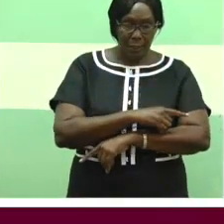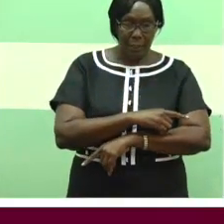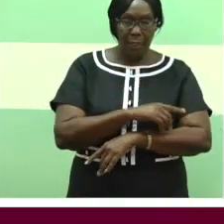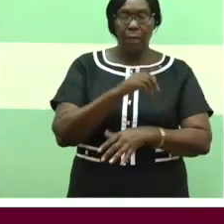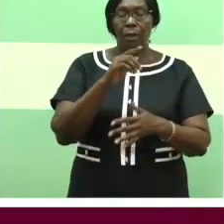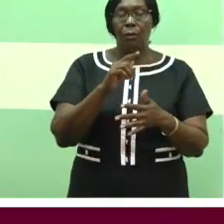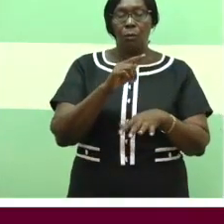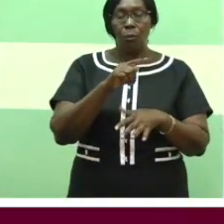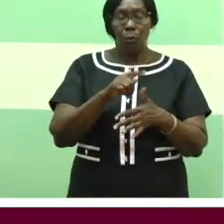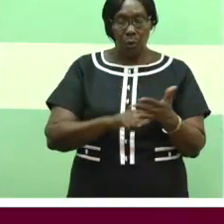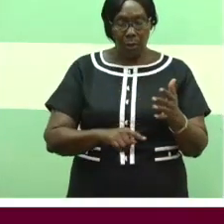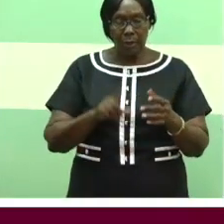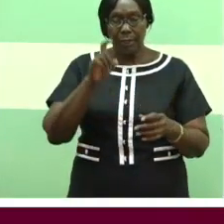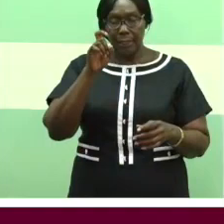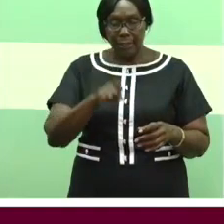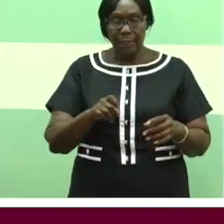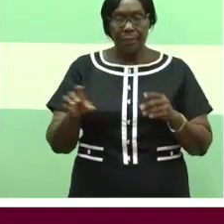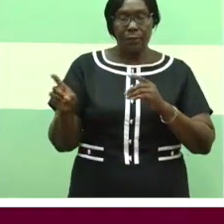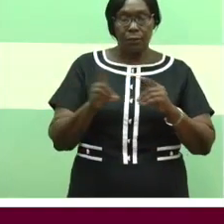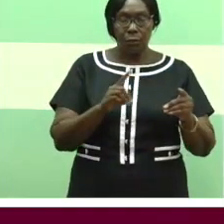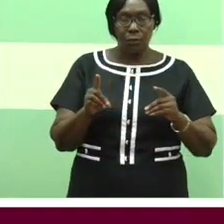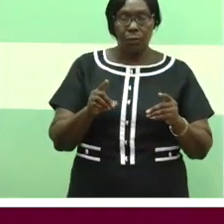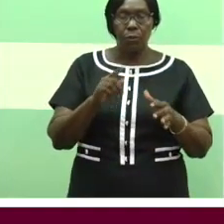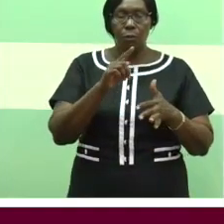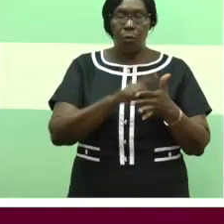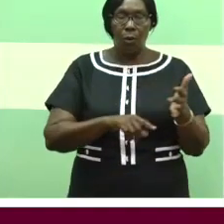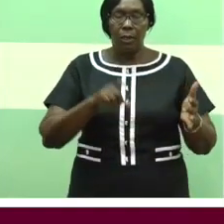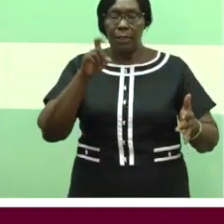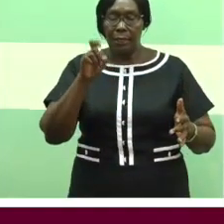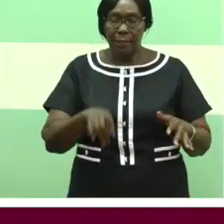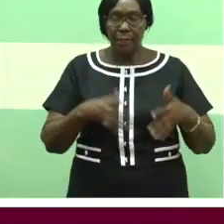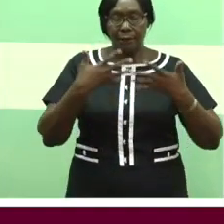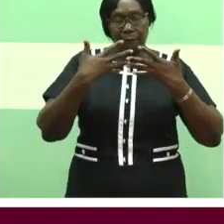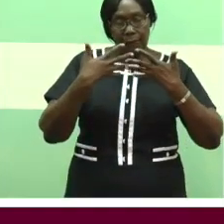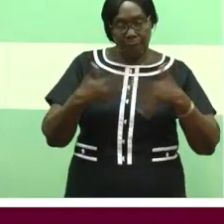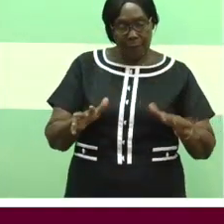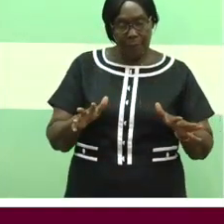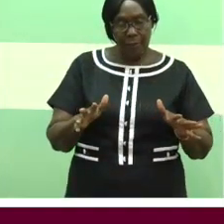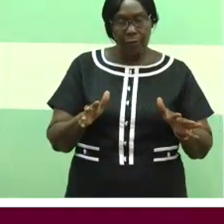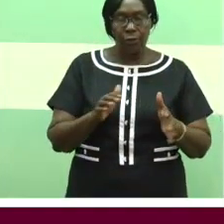what they need to do, what they need to complete.